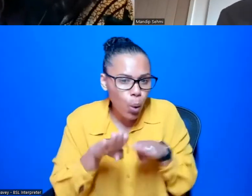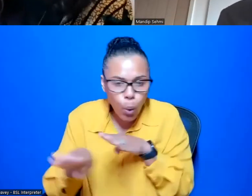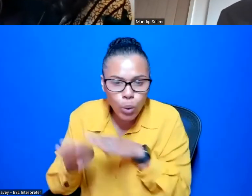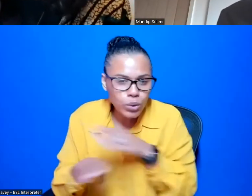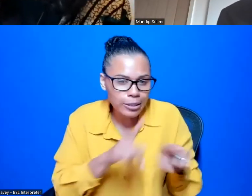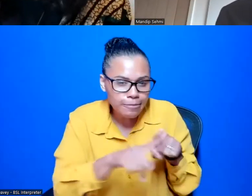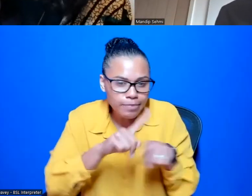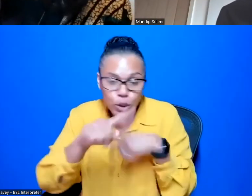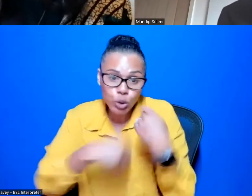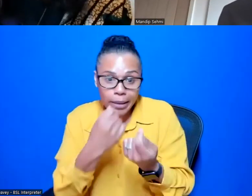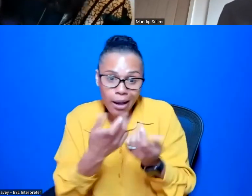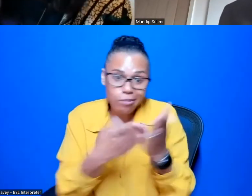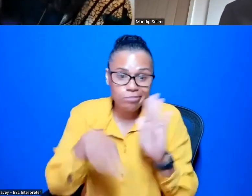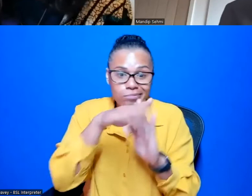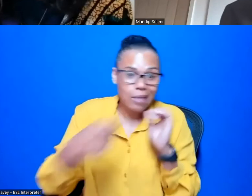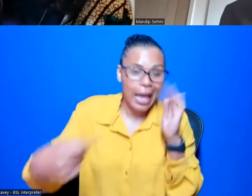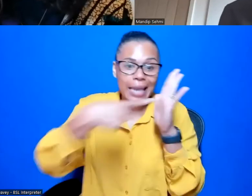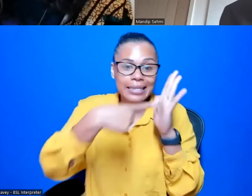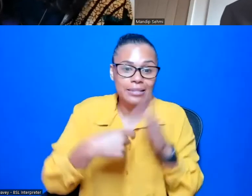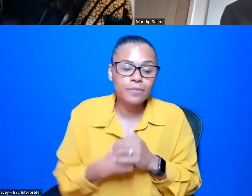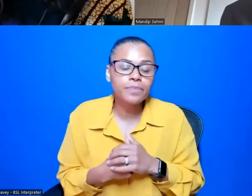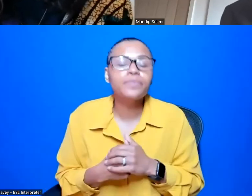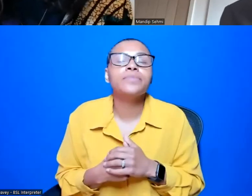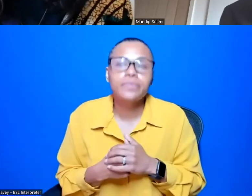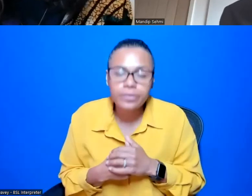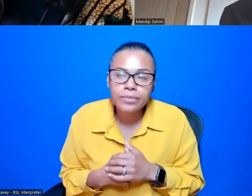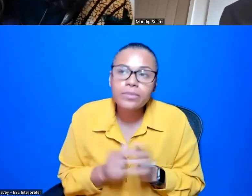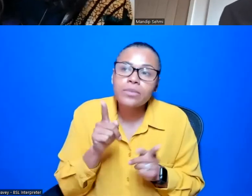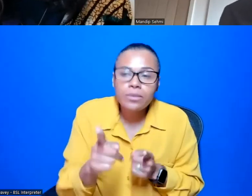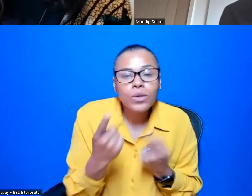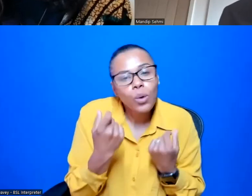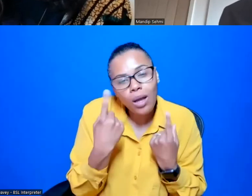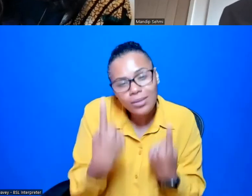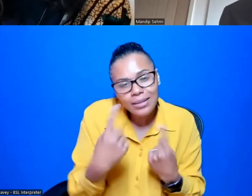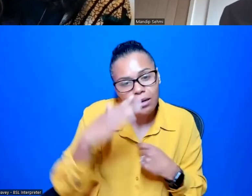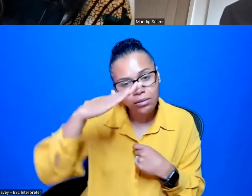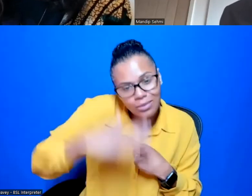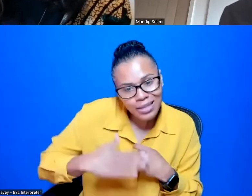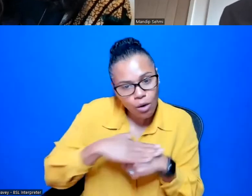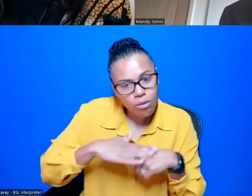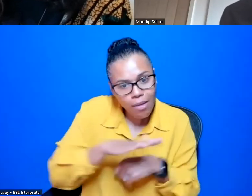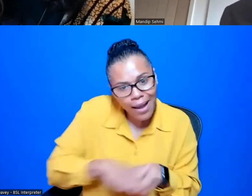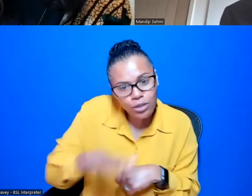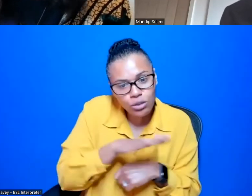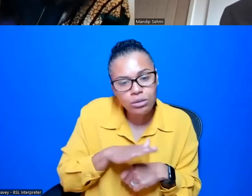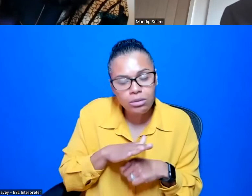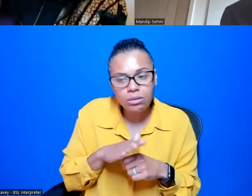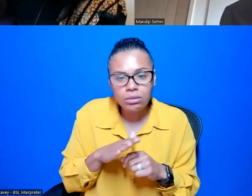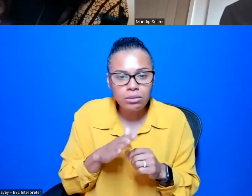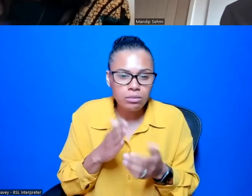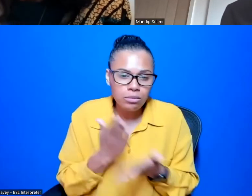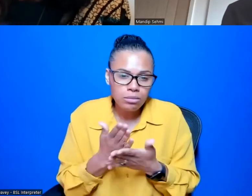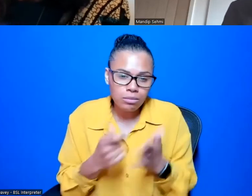elite? Yeah, for me, I think it's understanding that South Asians very much work as families. So